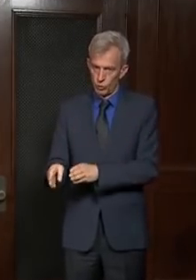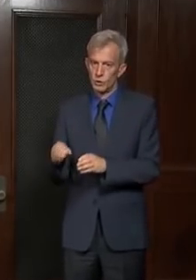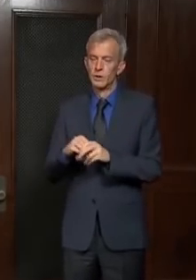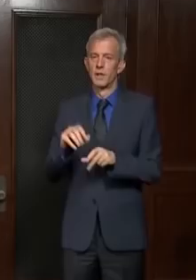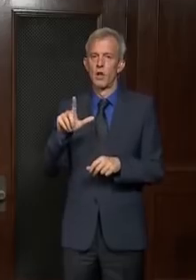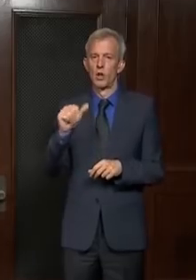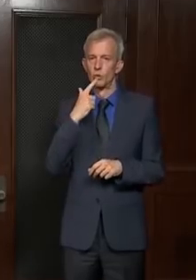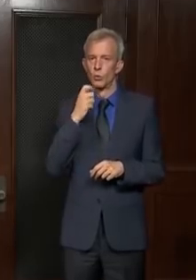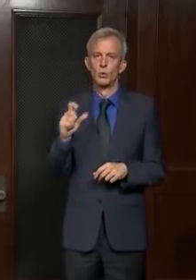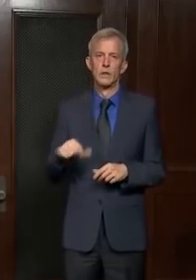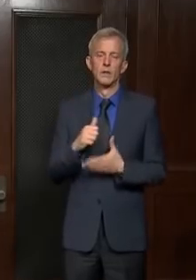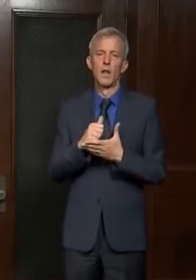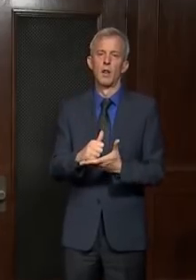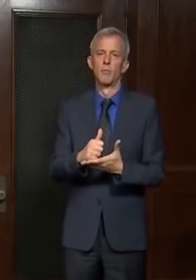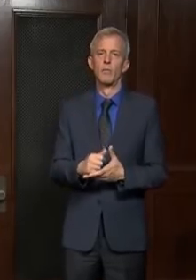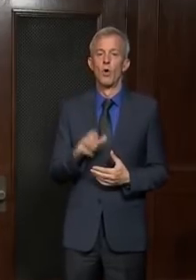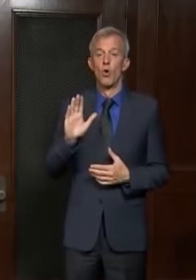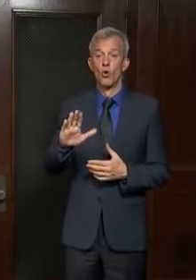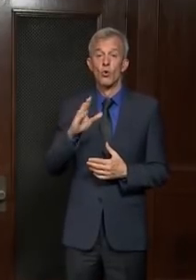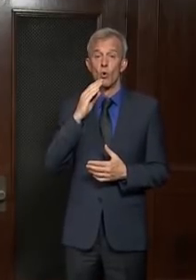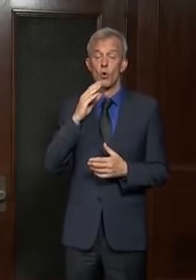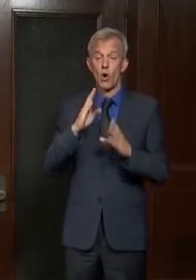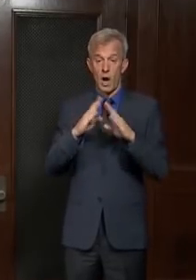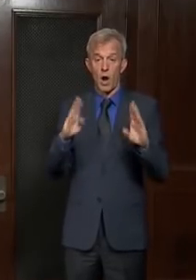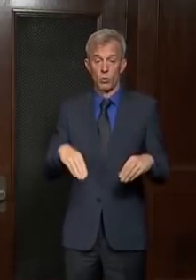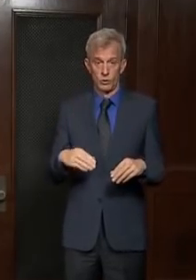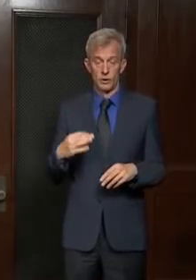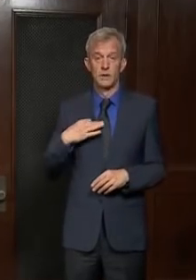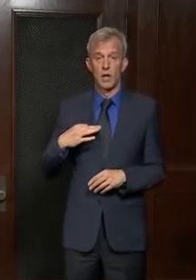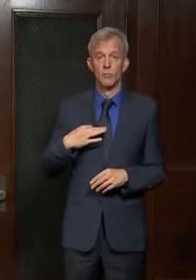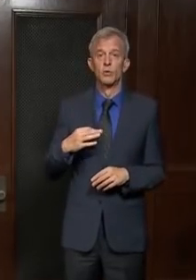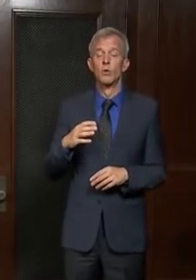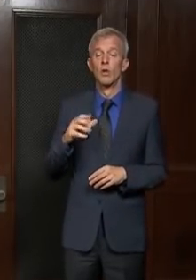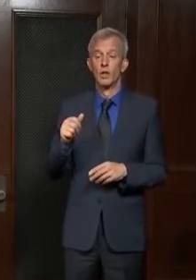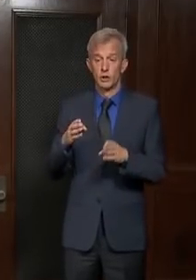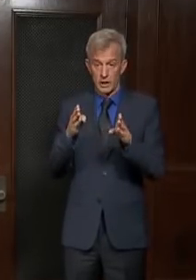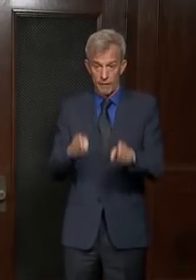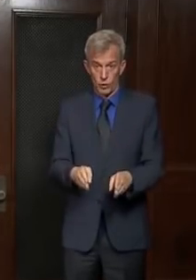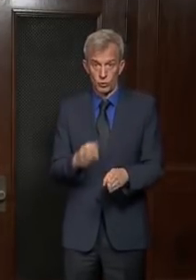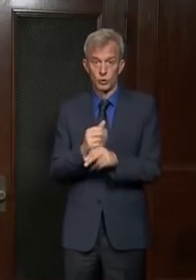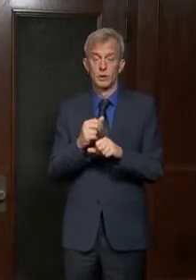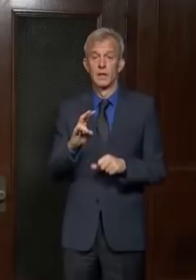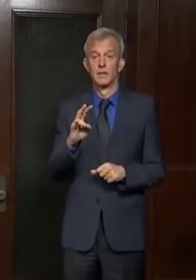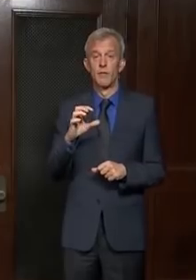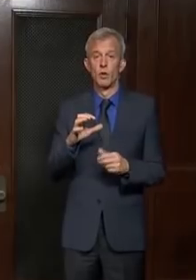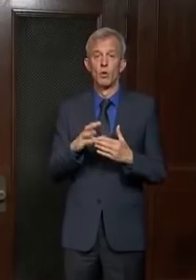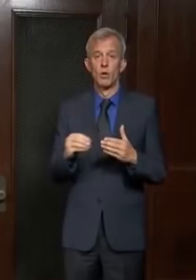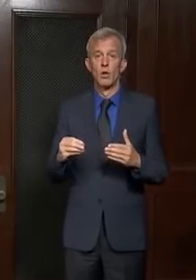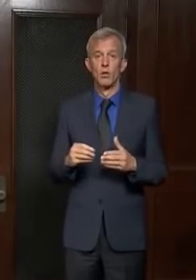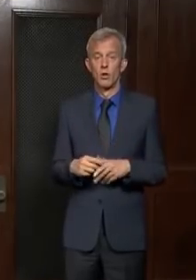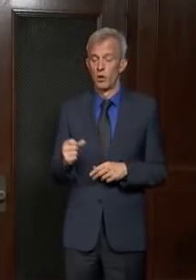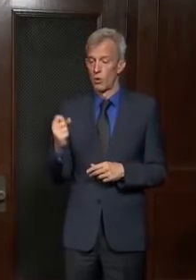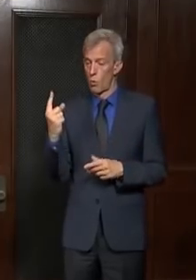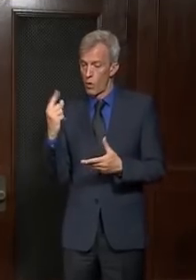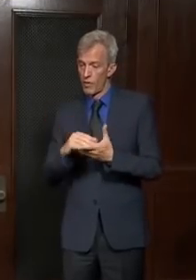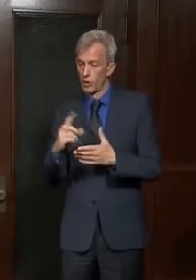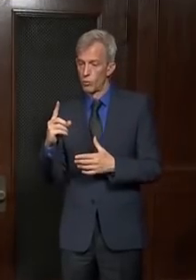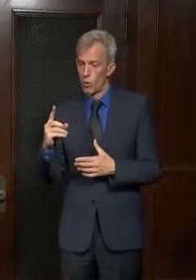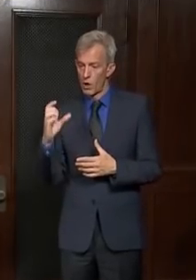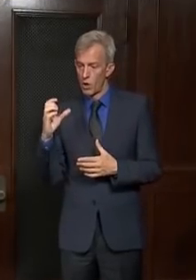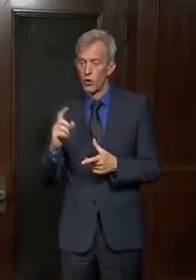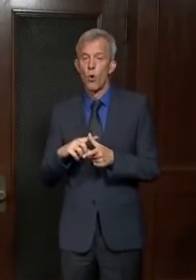help. Your household is eligible as an individual to get $700, $1,100,